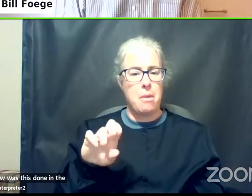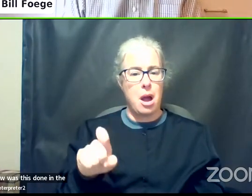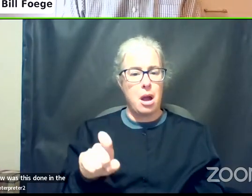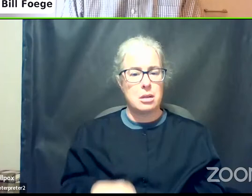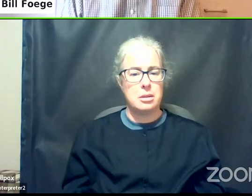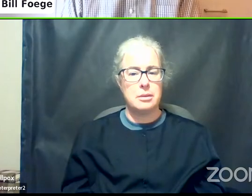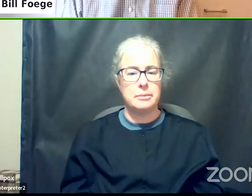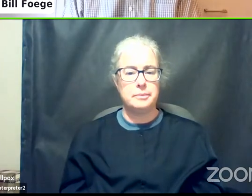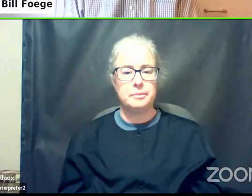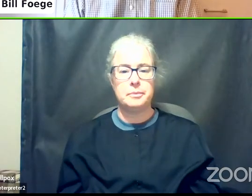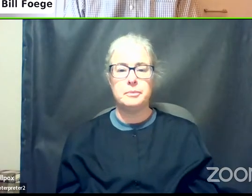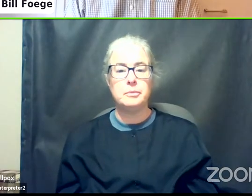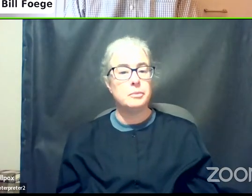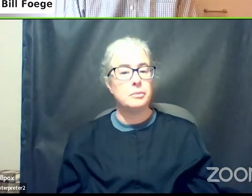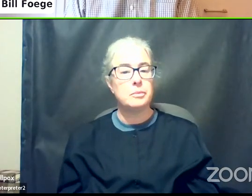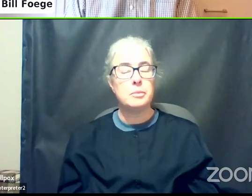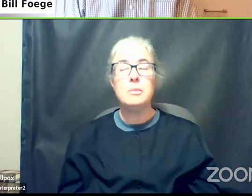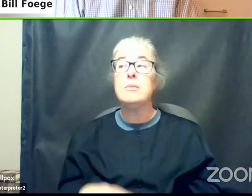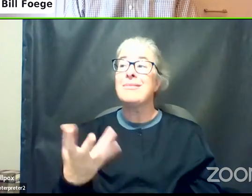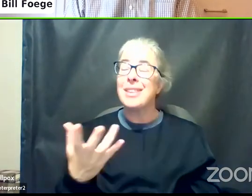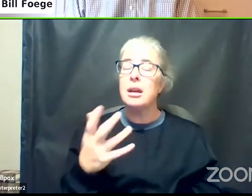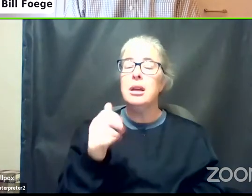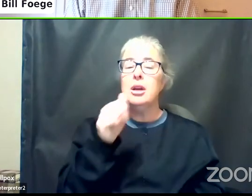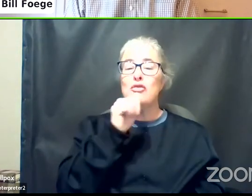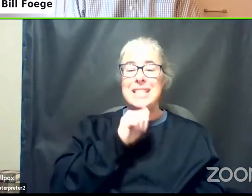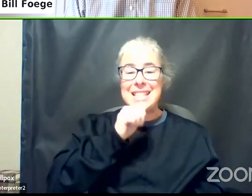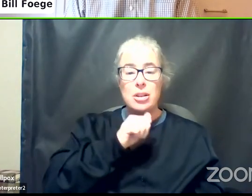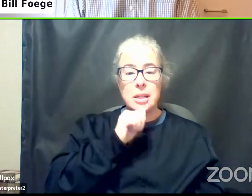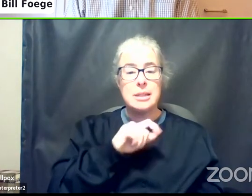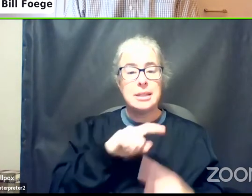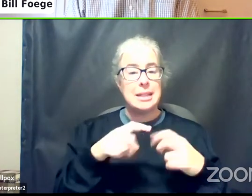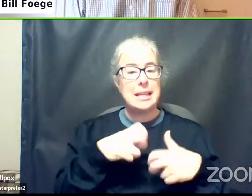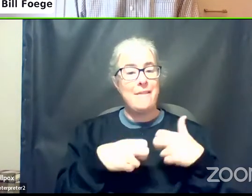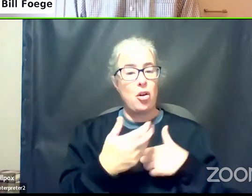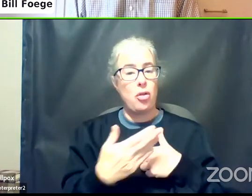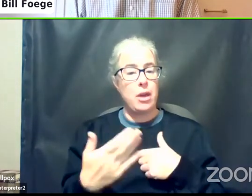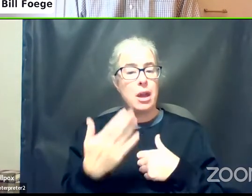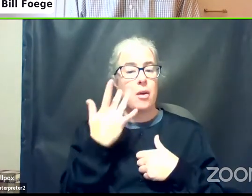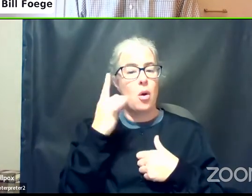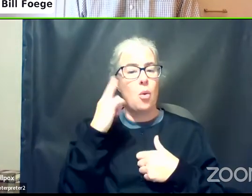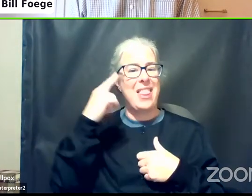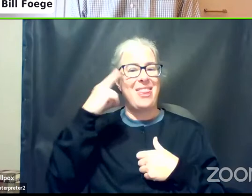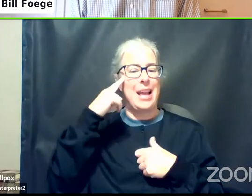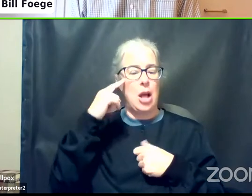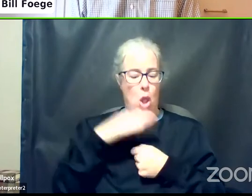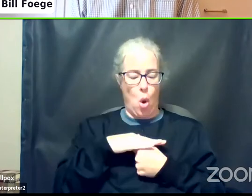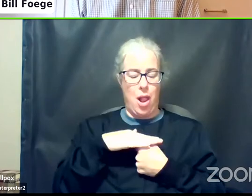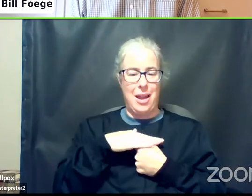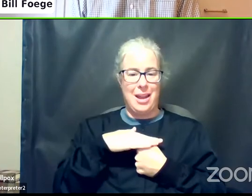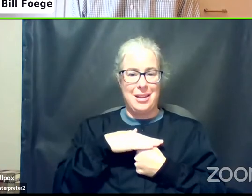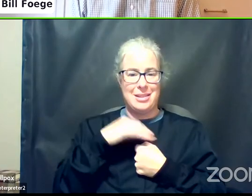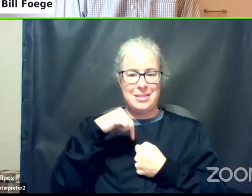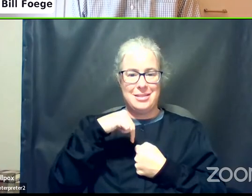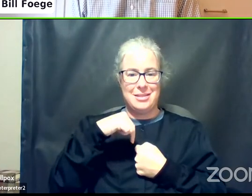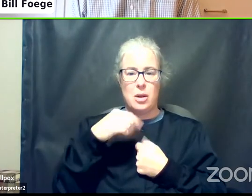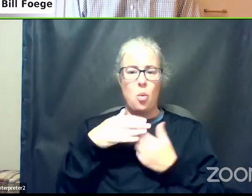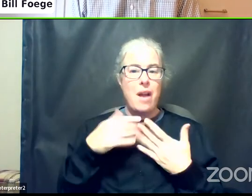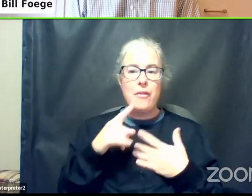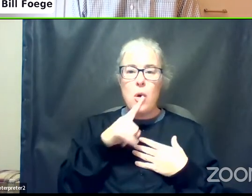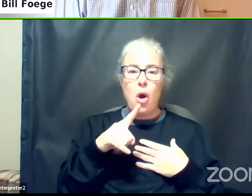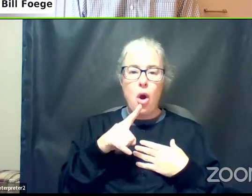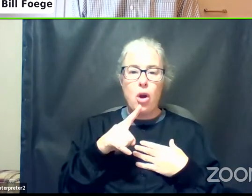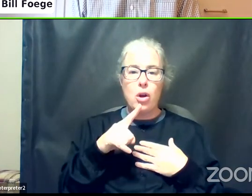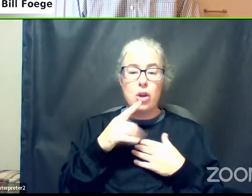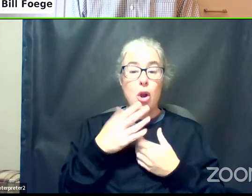well you know the resilience is a difficult thing because we think locally well wherever you are in the world